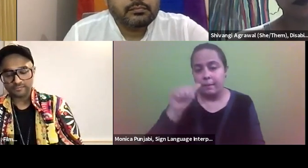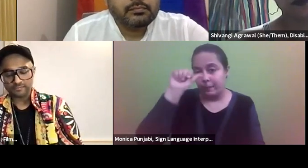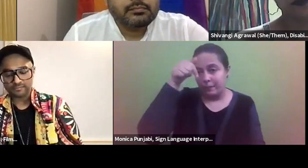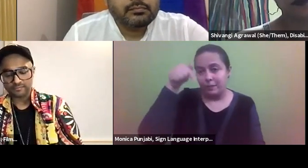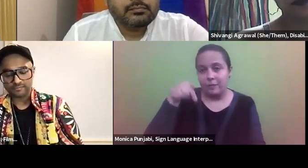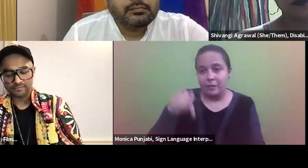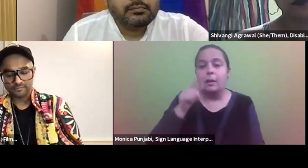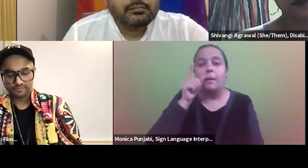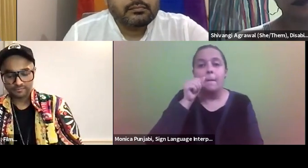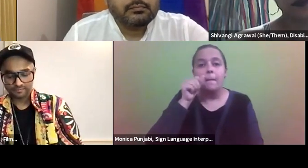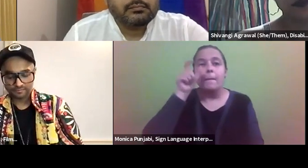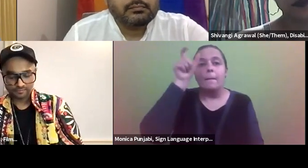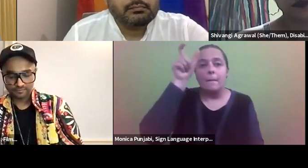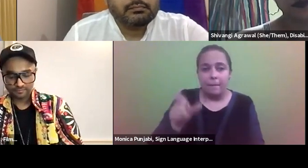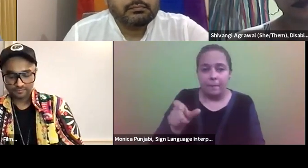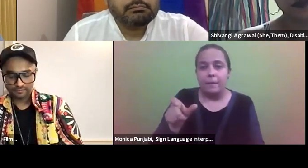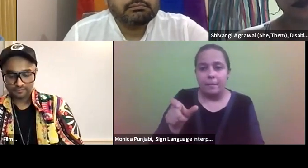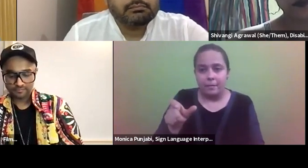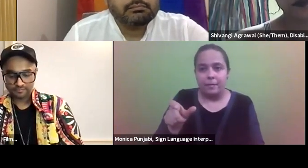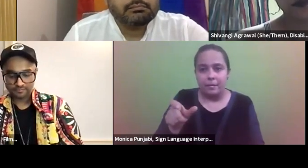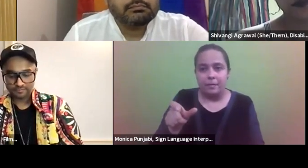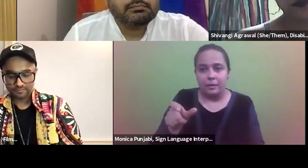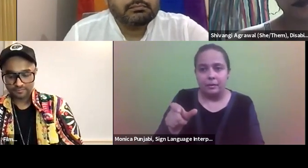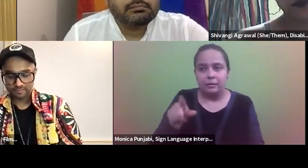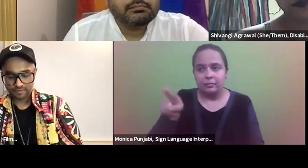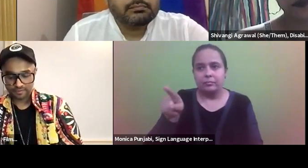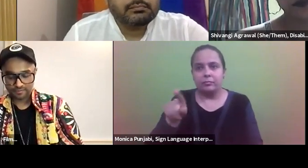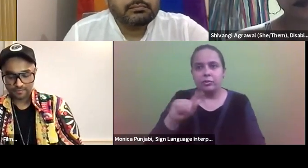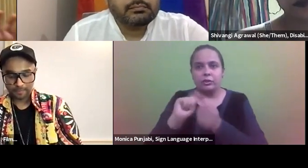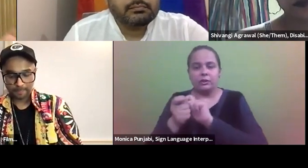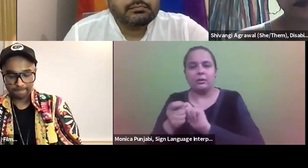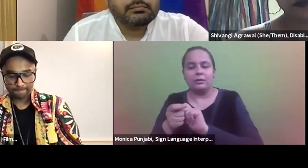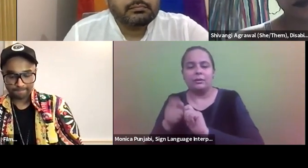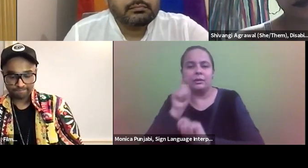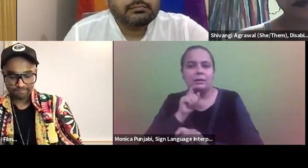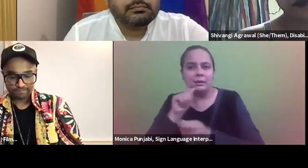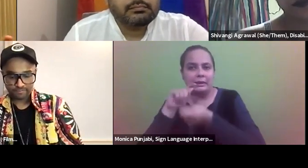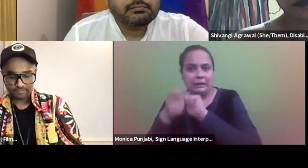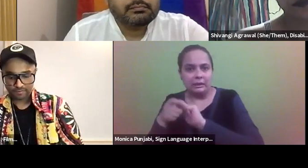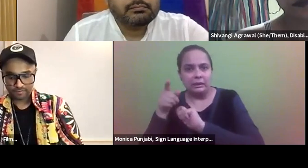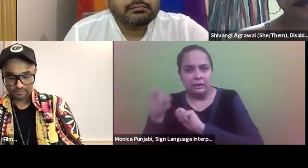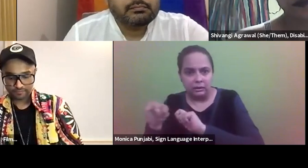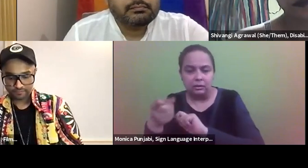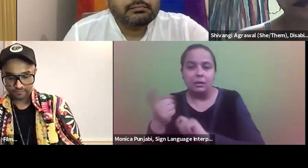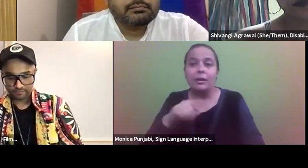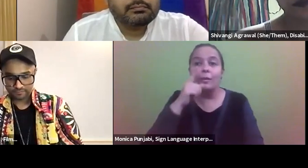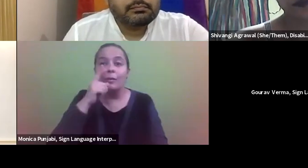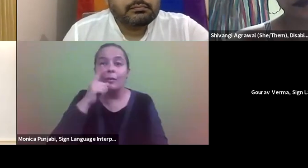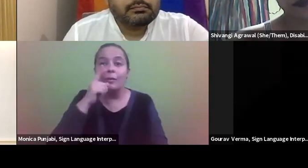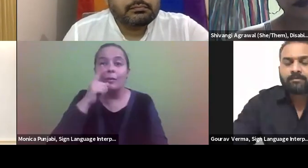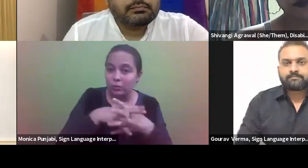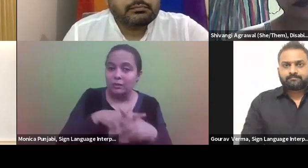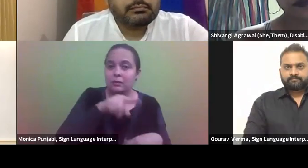than heterosexual women, who seem to be more empathetic and inclusive. So those 2 points, if you could take them forward for